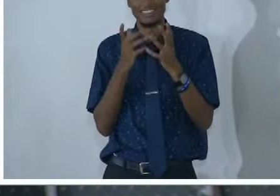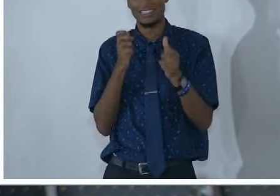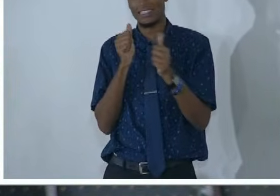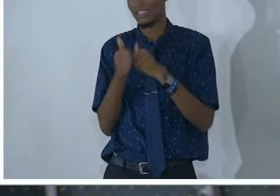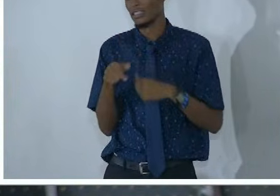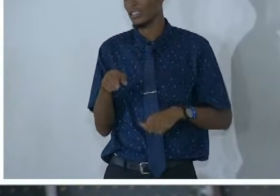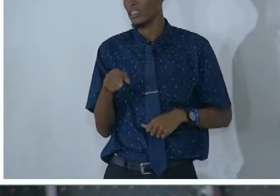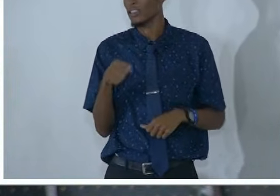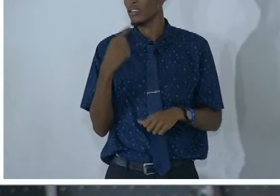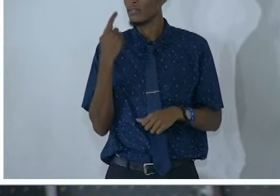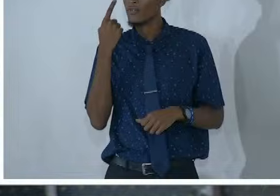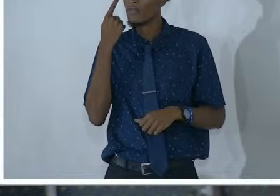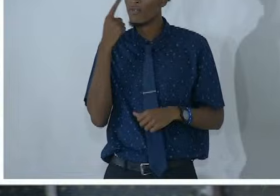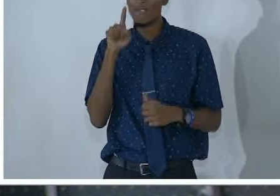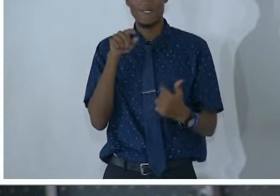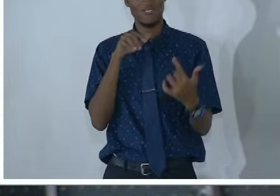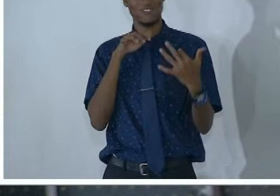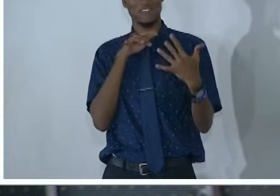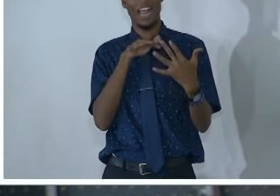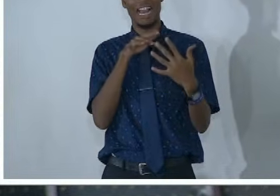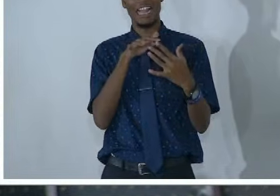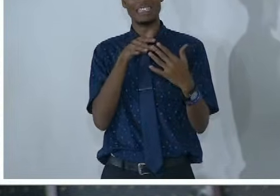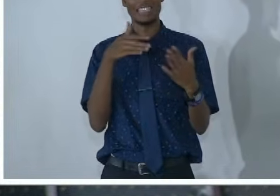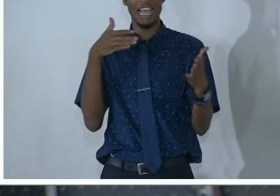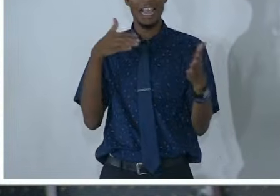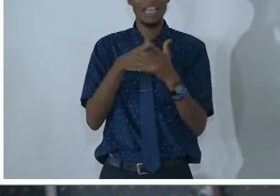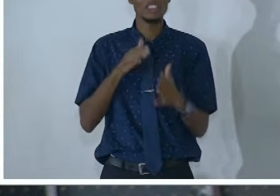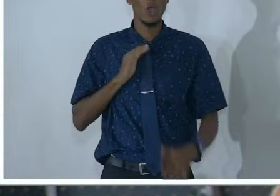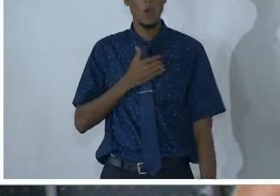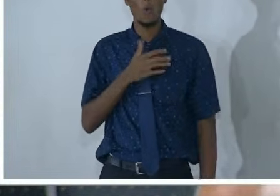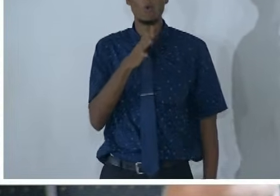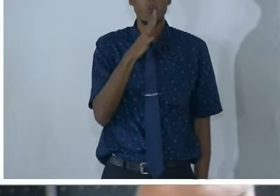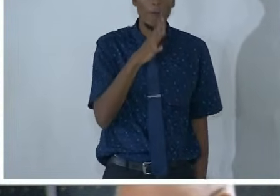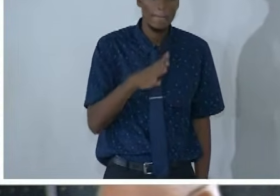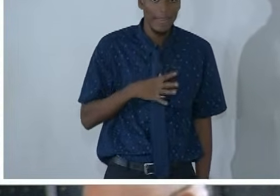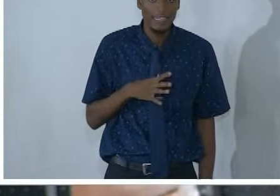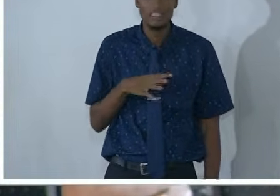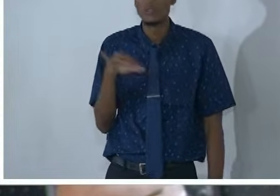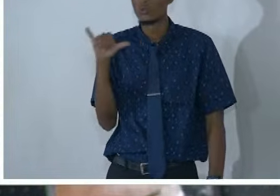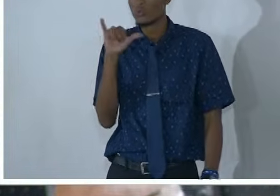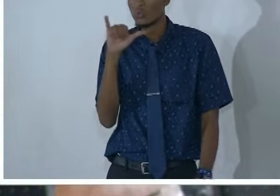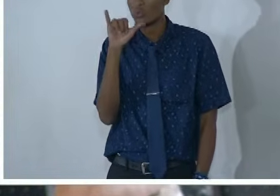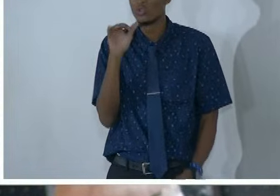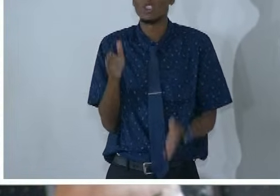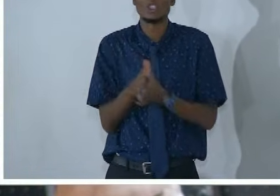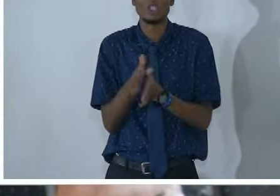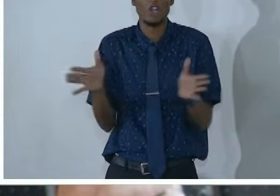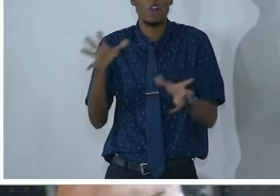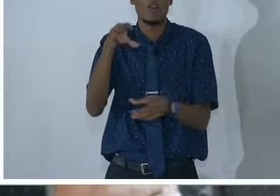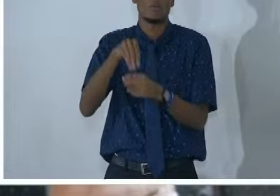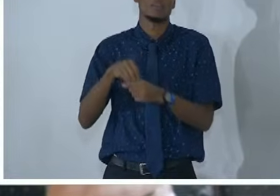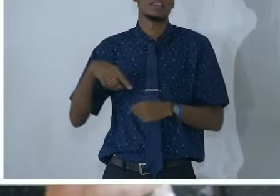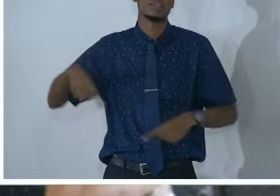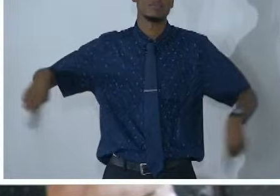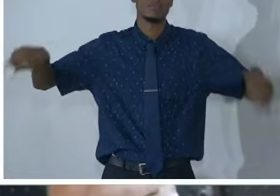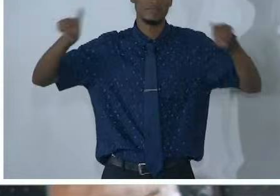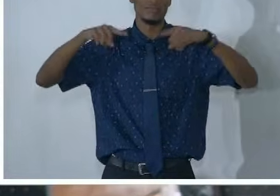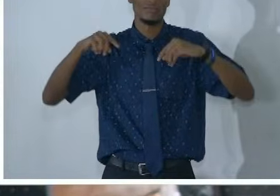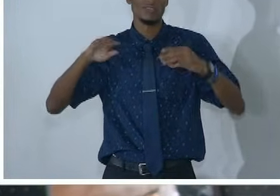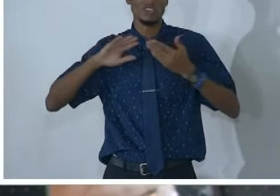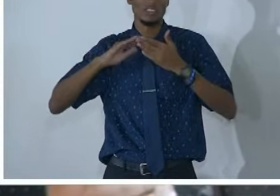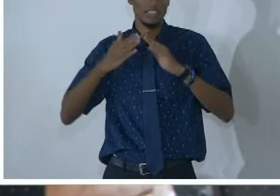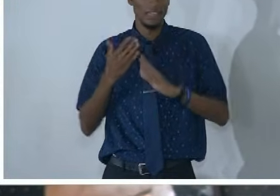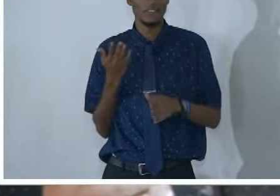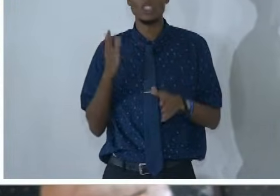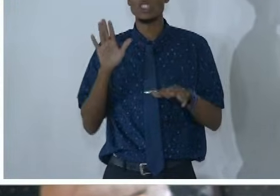violence, particularly violence against our women, but generally violence within our society.